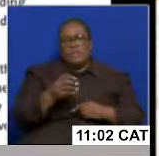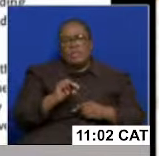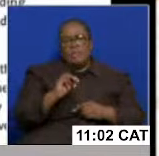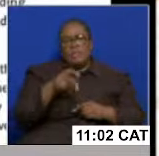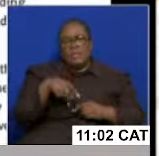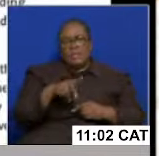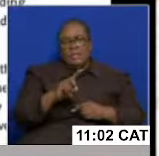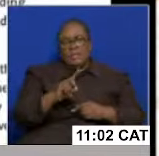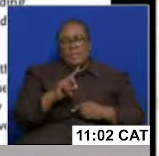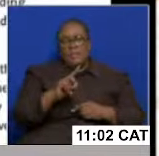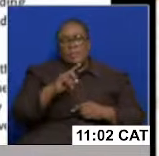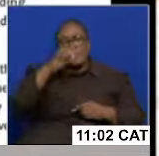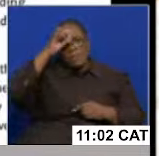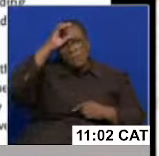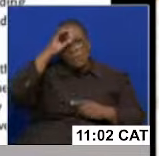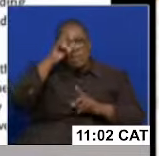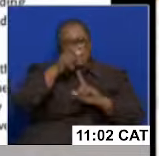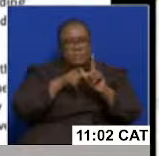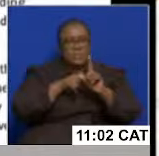Yes.